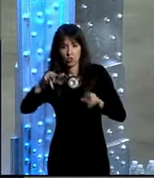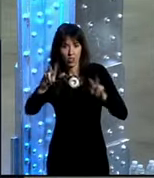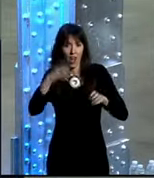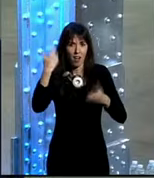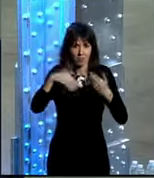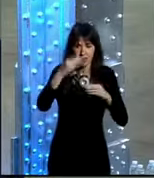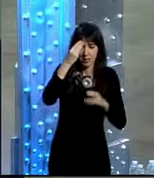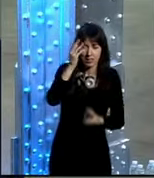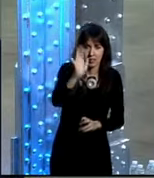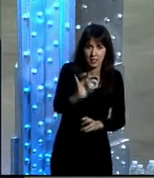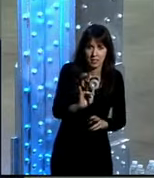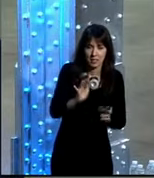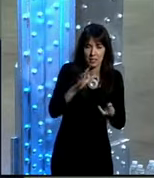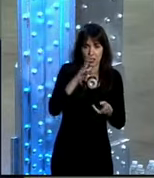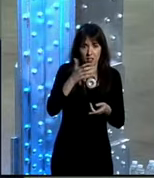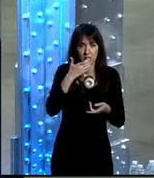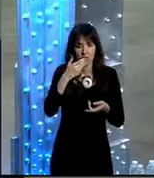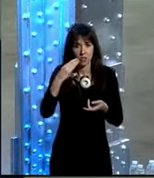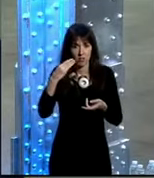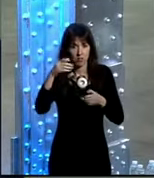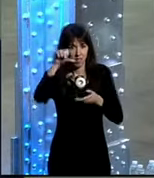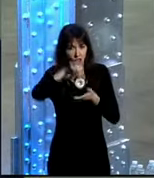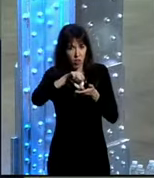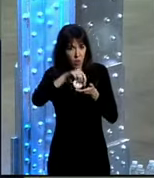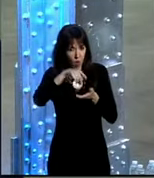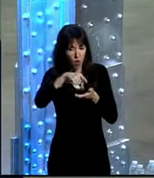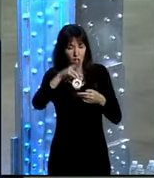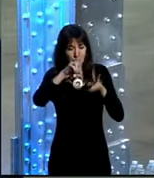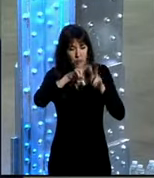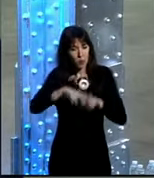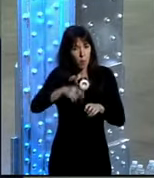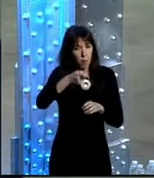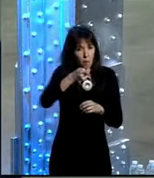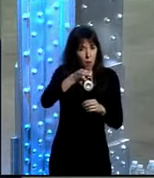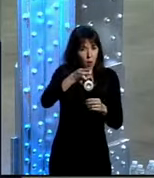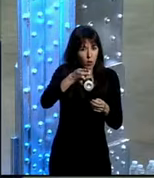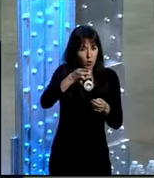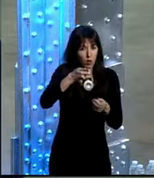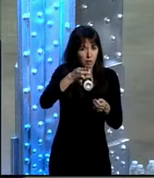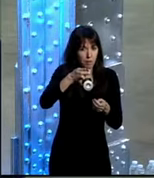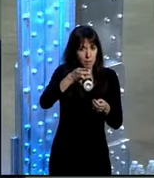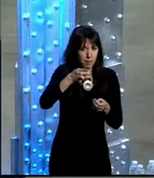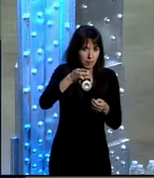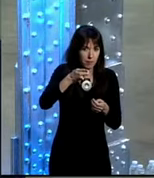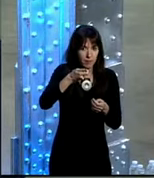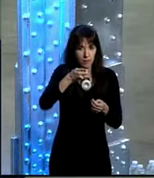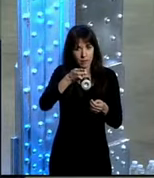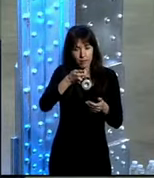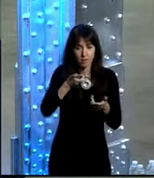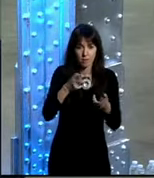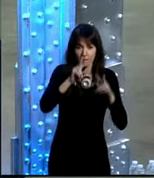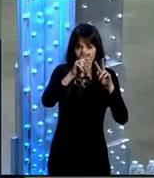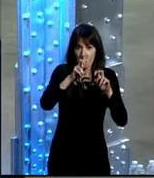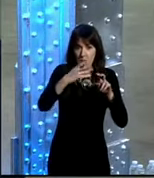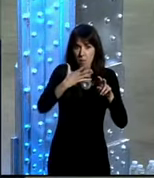Brunet did some research for his book Actual Minds, Possible Worlds, where he came